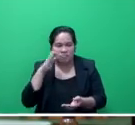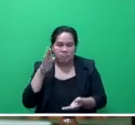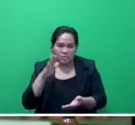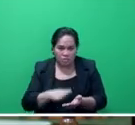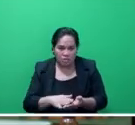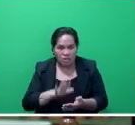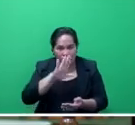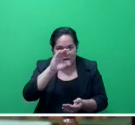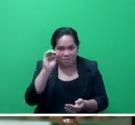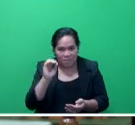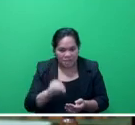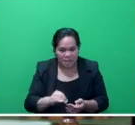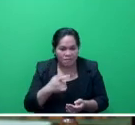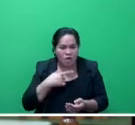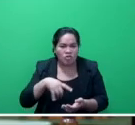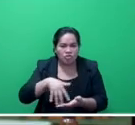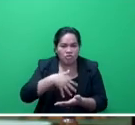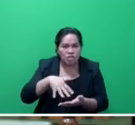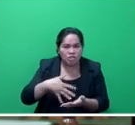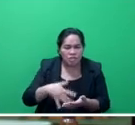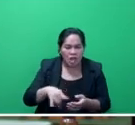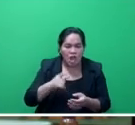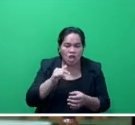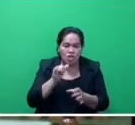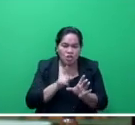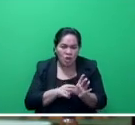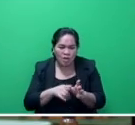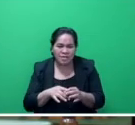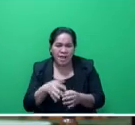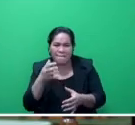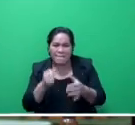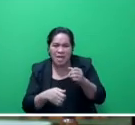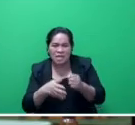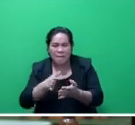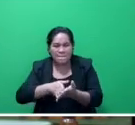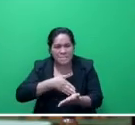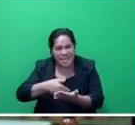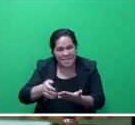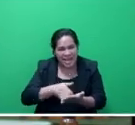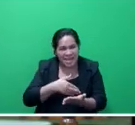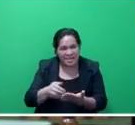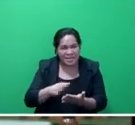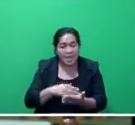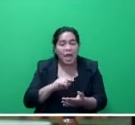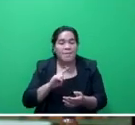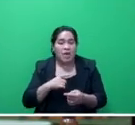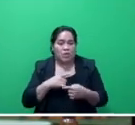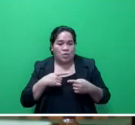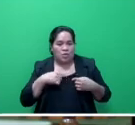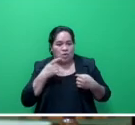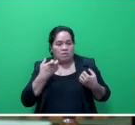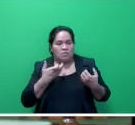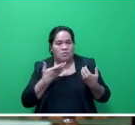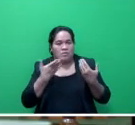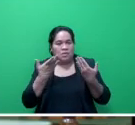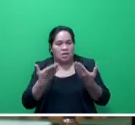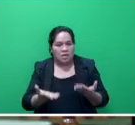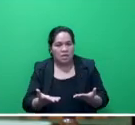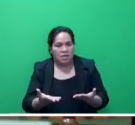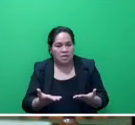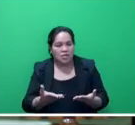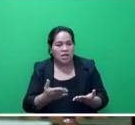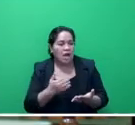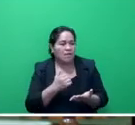agreement on cheese, yogurt, liquid and powdered milk and butter, but at the same time we'll be providing targeted assistance to our